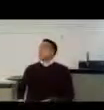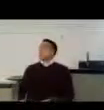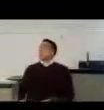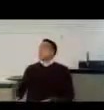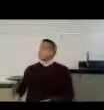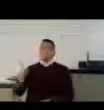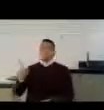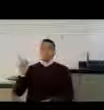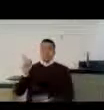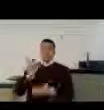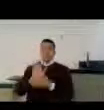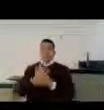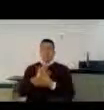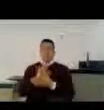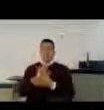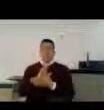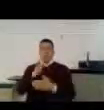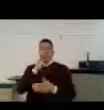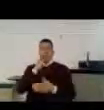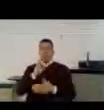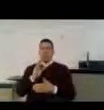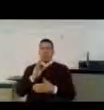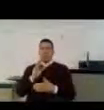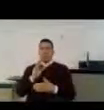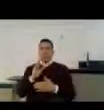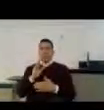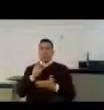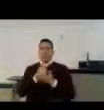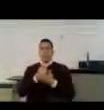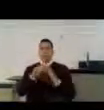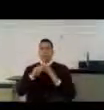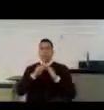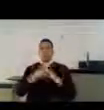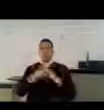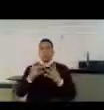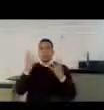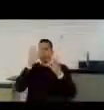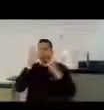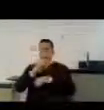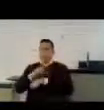sense will be a memorable afternoon. Thank you.